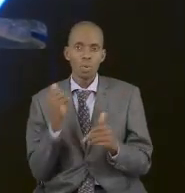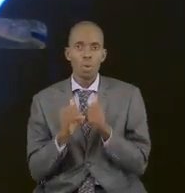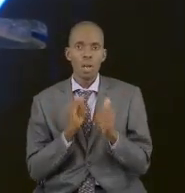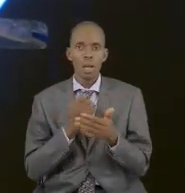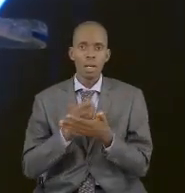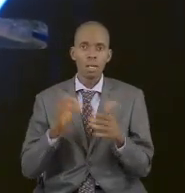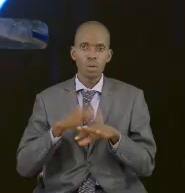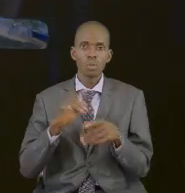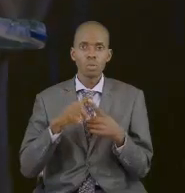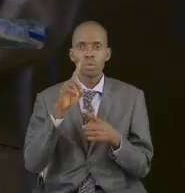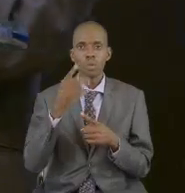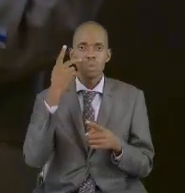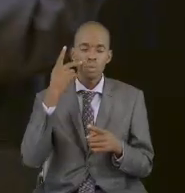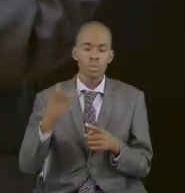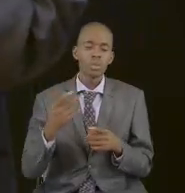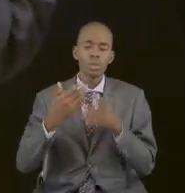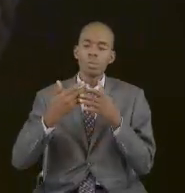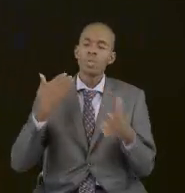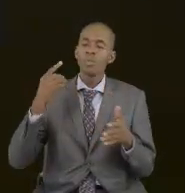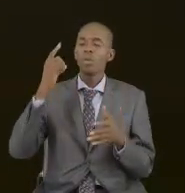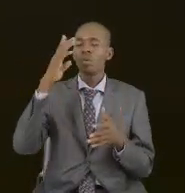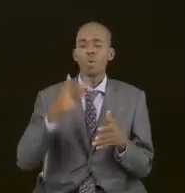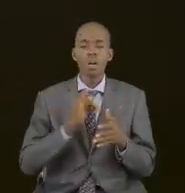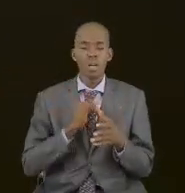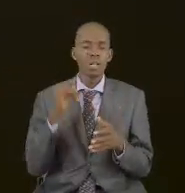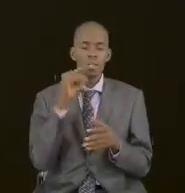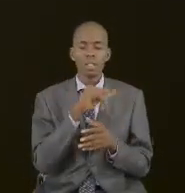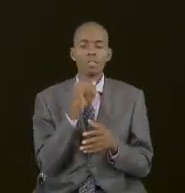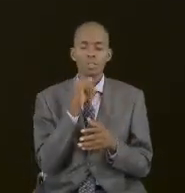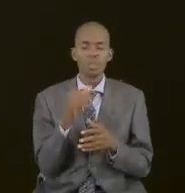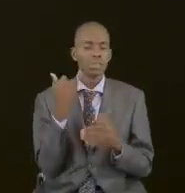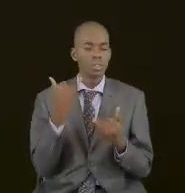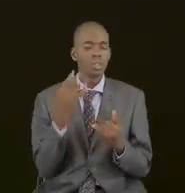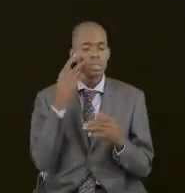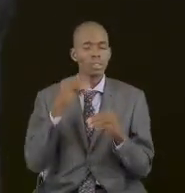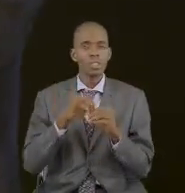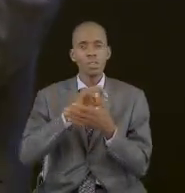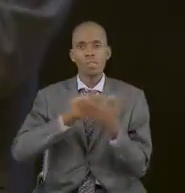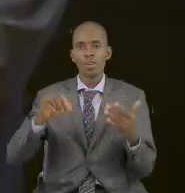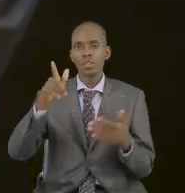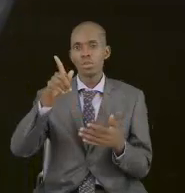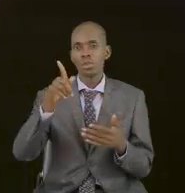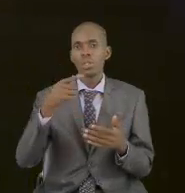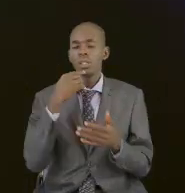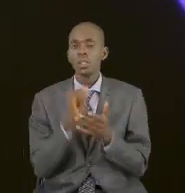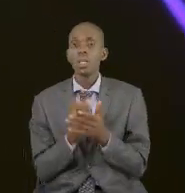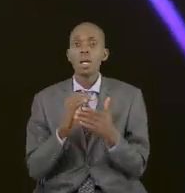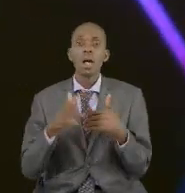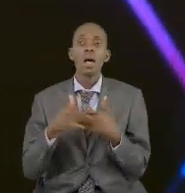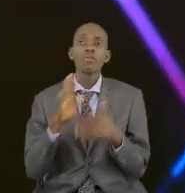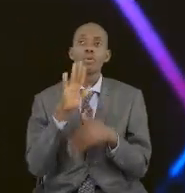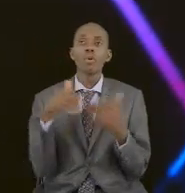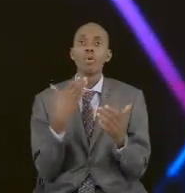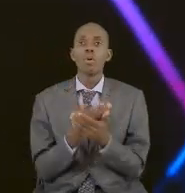before God, I lie not. Then in verse 21, he tells us, afterward, I came into